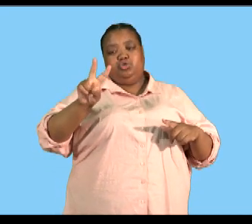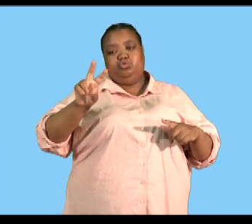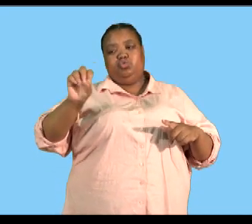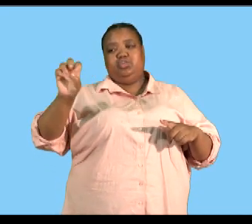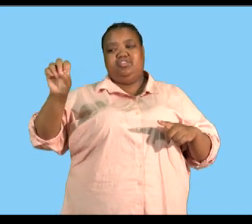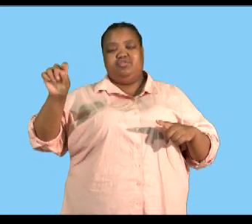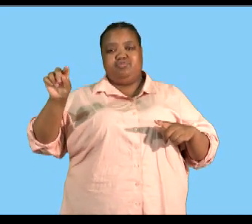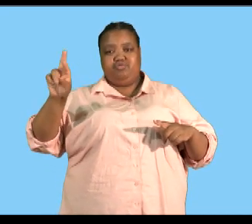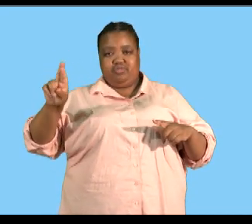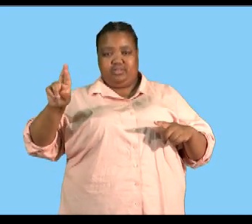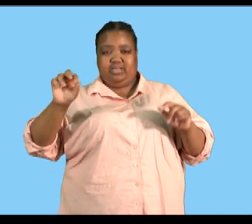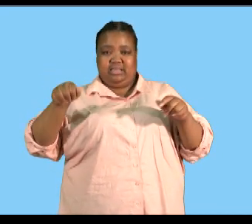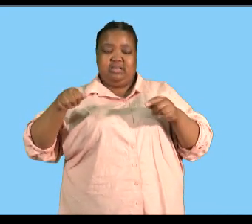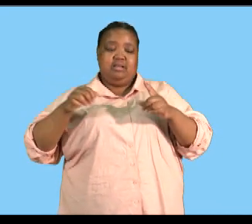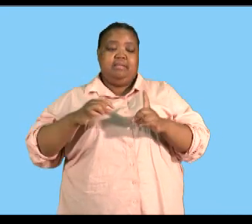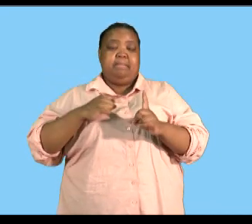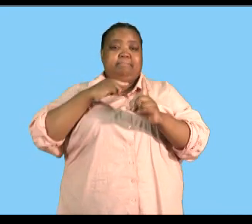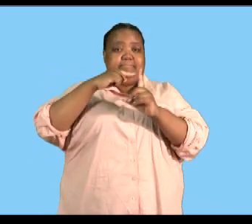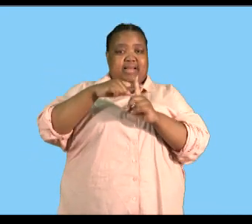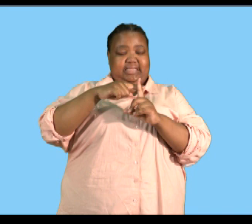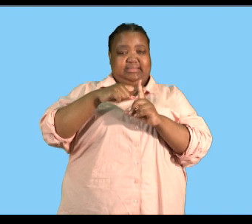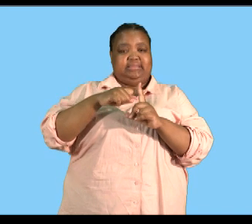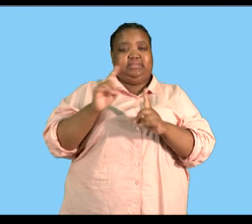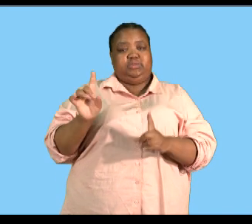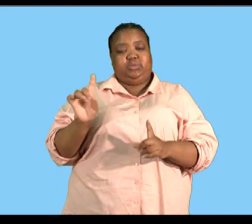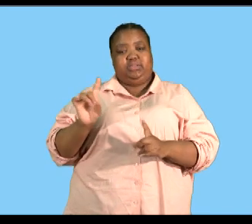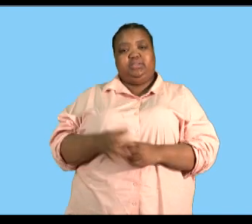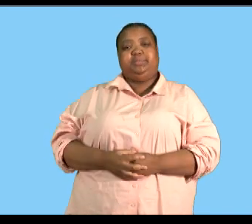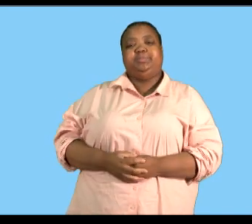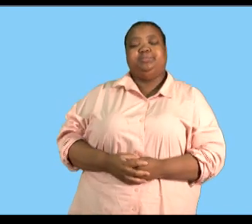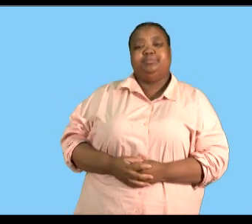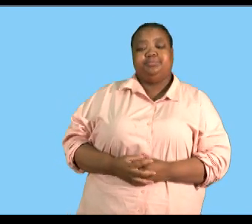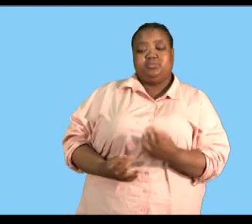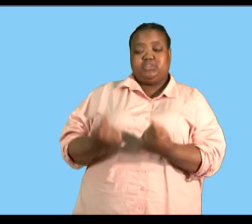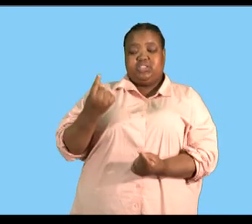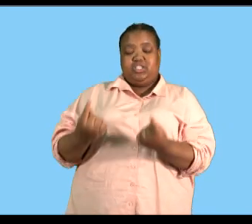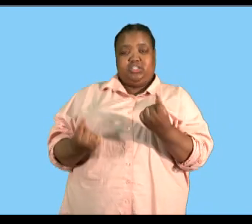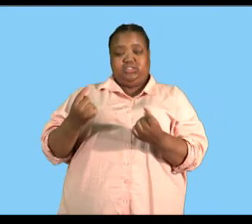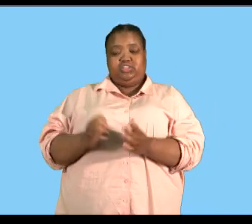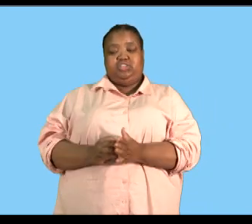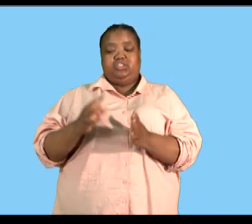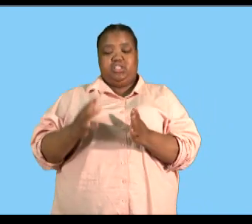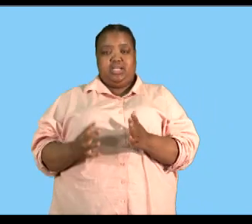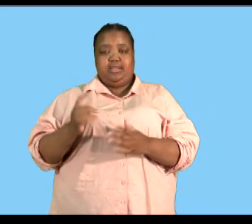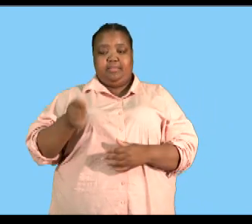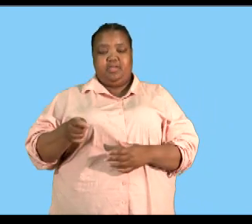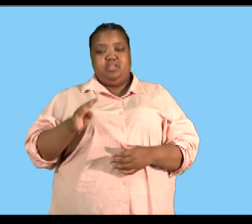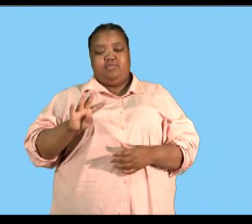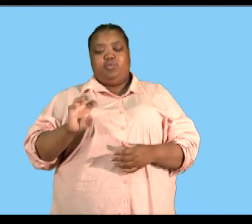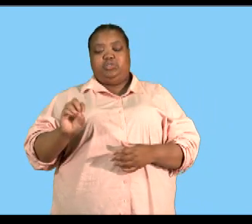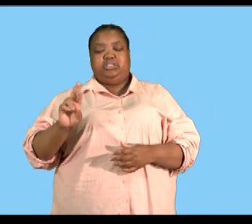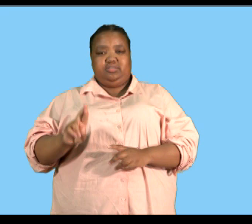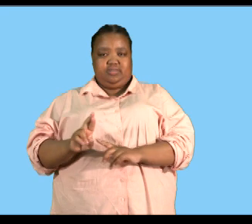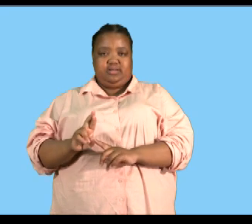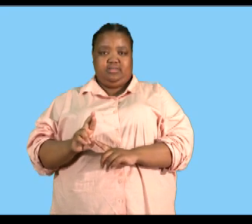this plus mathematically will be an addition sign. Then each learner will pay